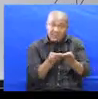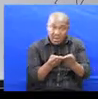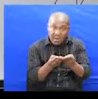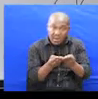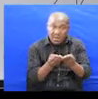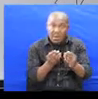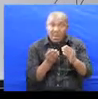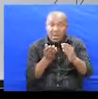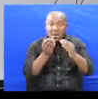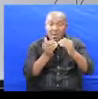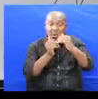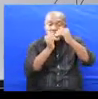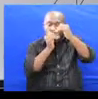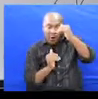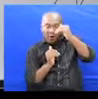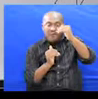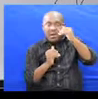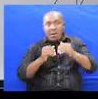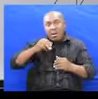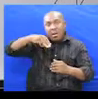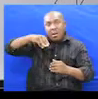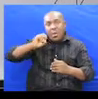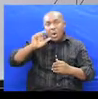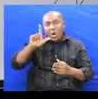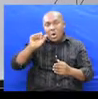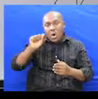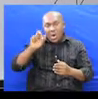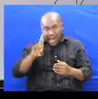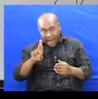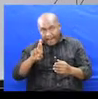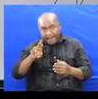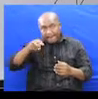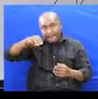given over molar mass. Molar mass.